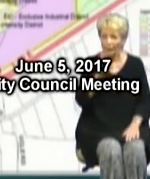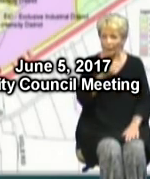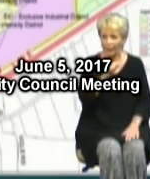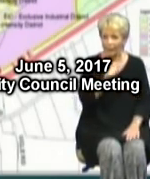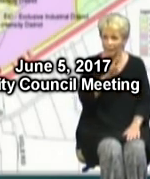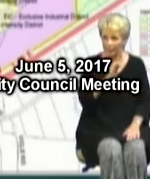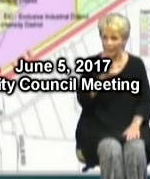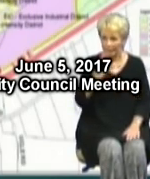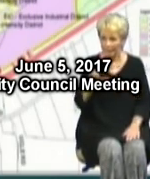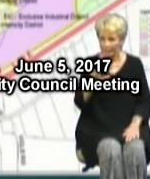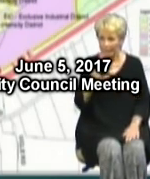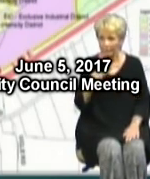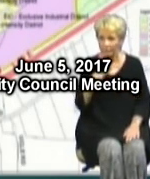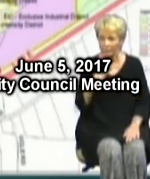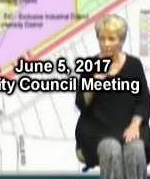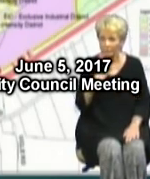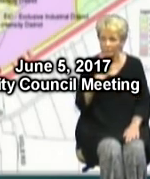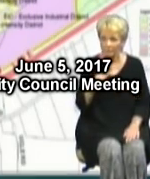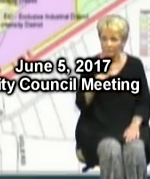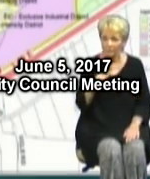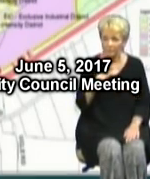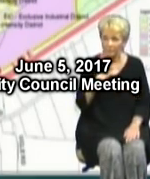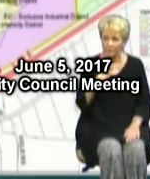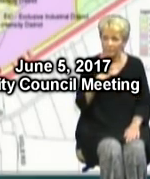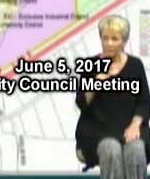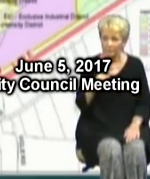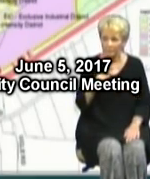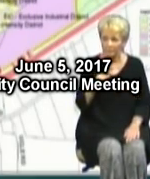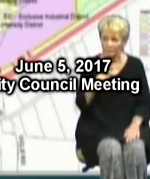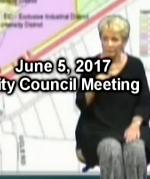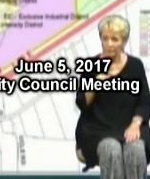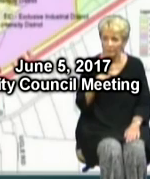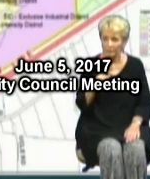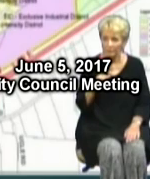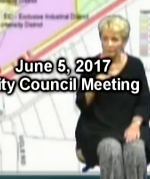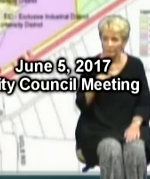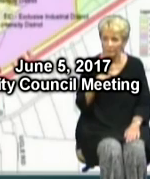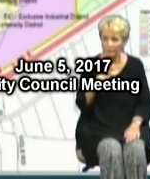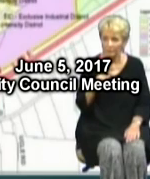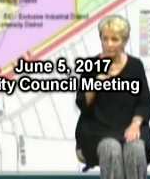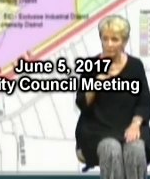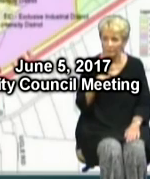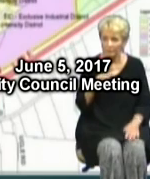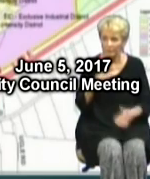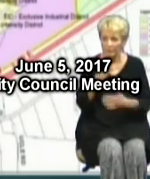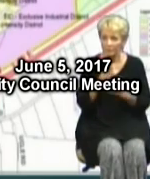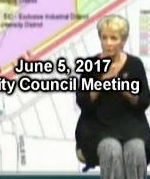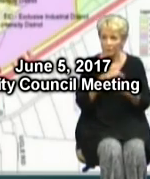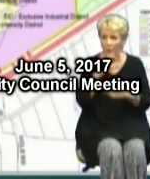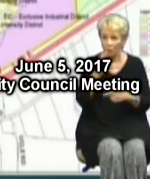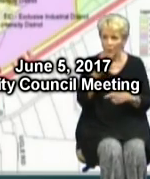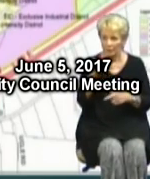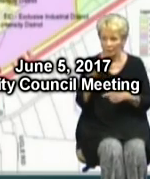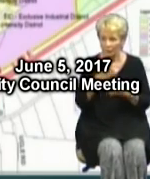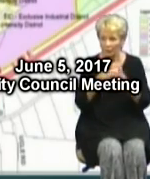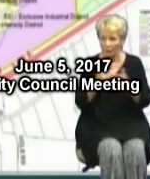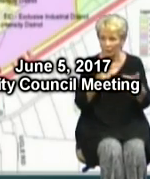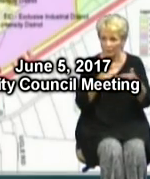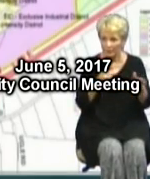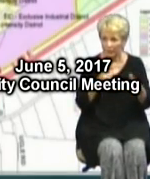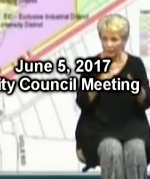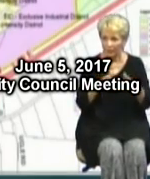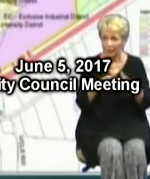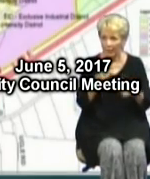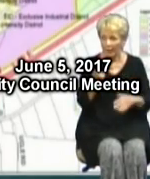Okay. Designated on here. It straddles Cosby Road. Some are on one side and some are on the other. That's correct.